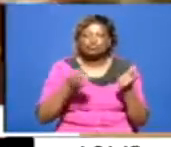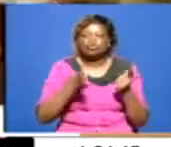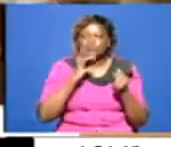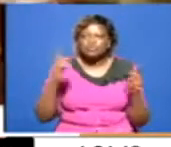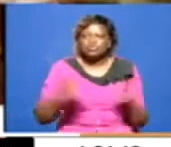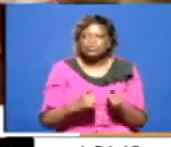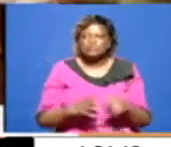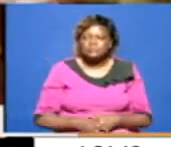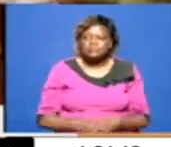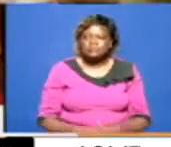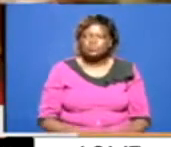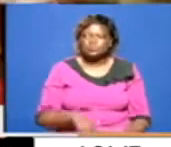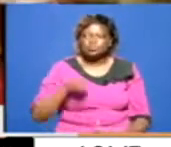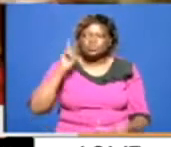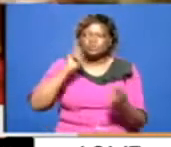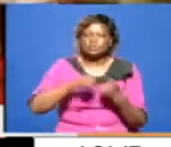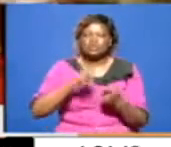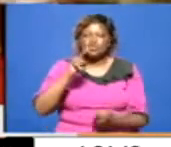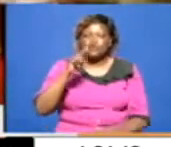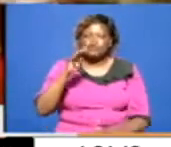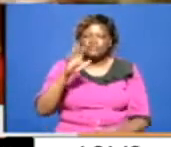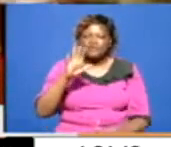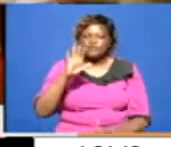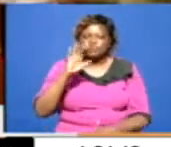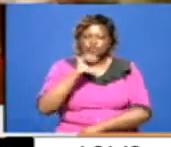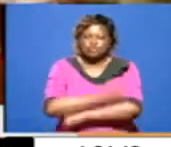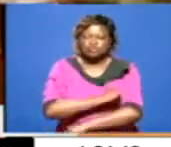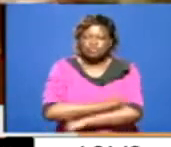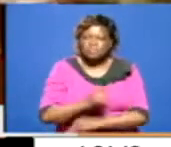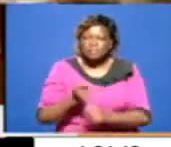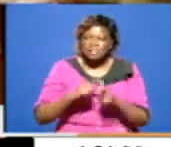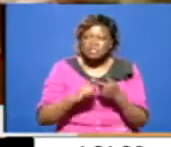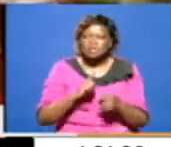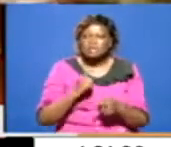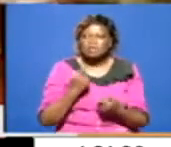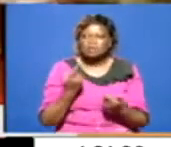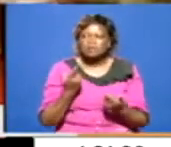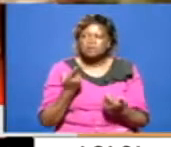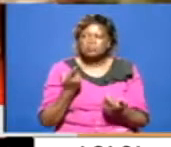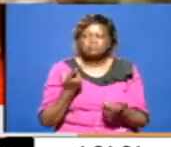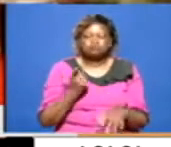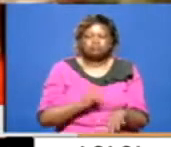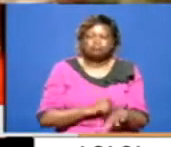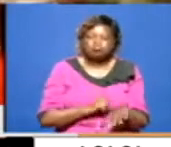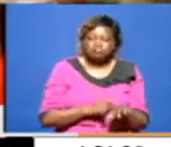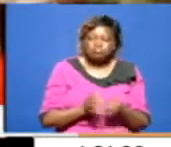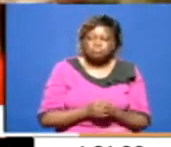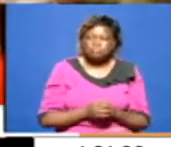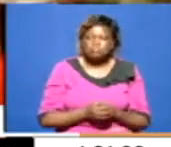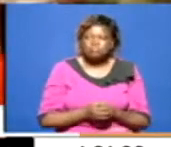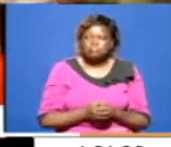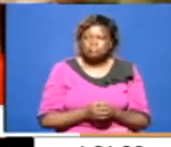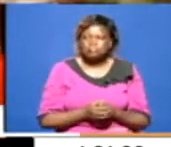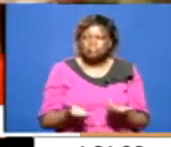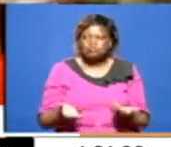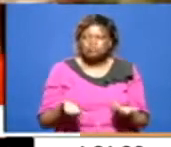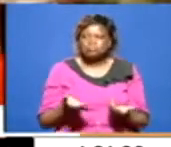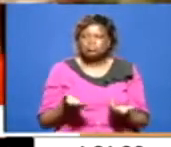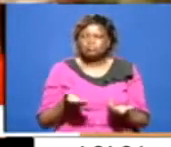They are targeting 245 schools, and once the phases of planting the water tanks is